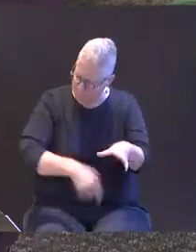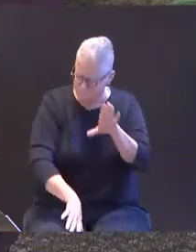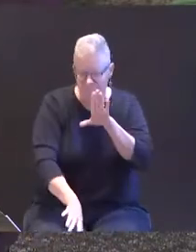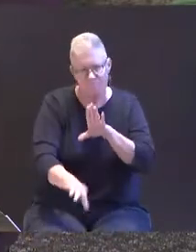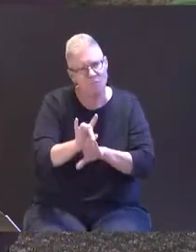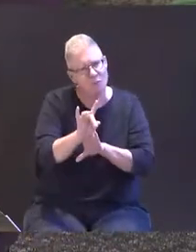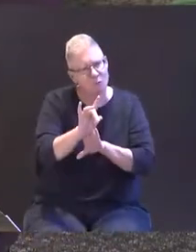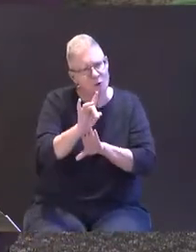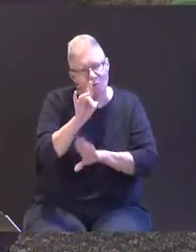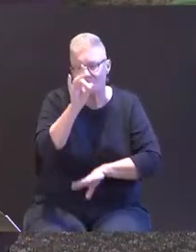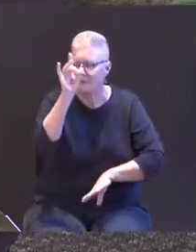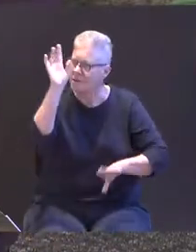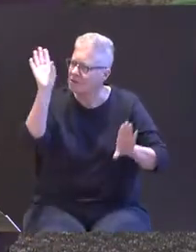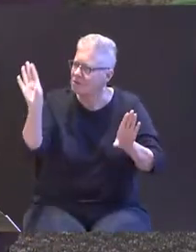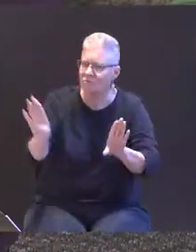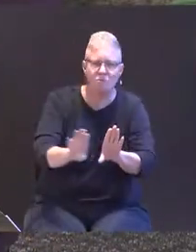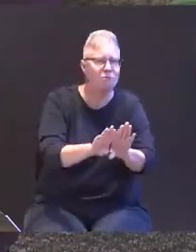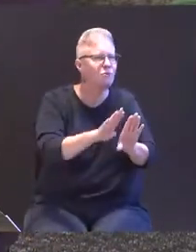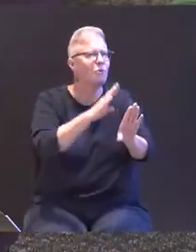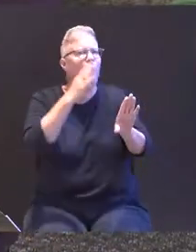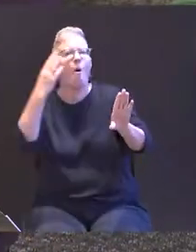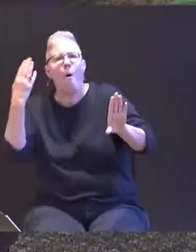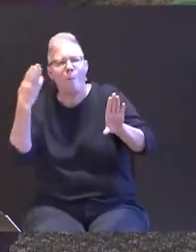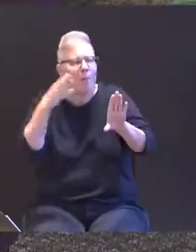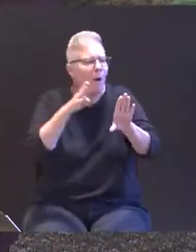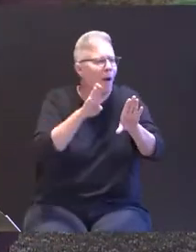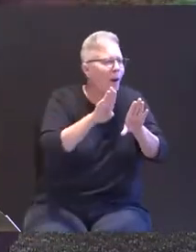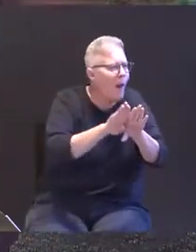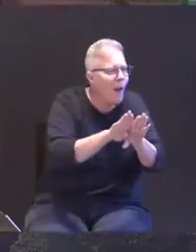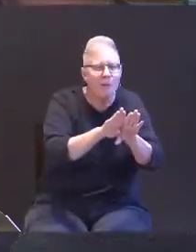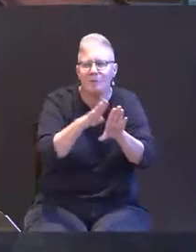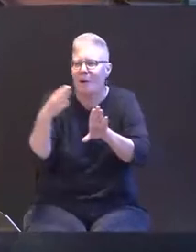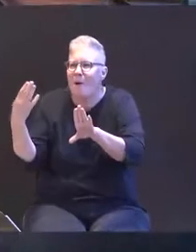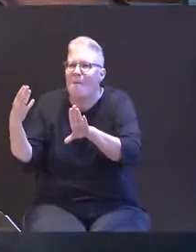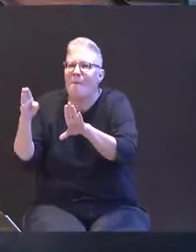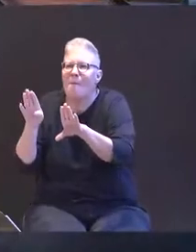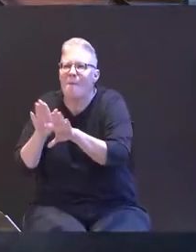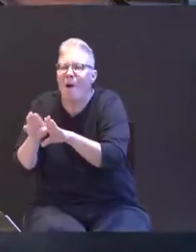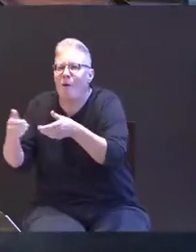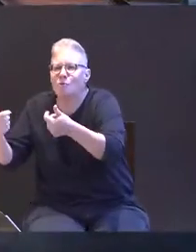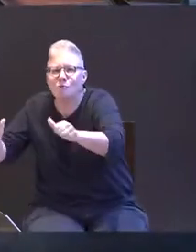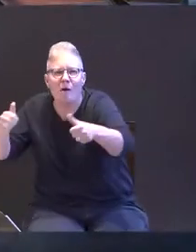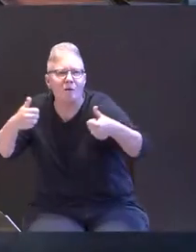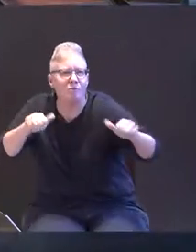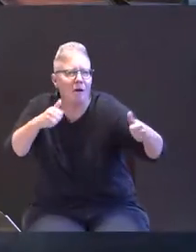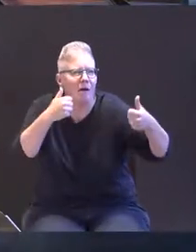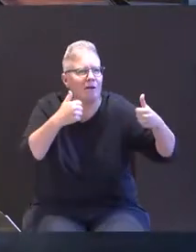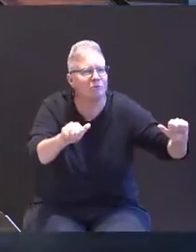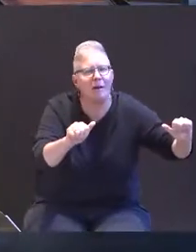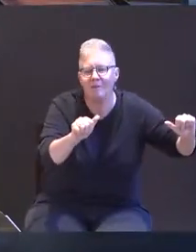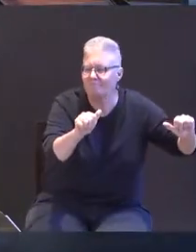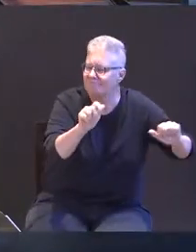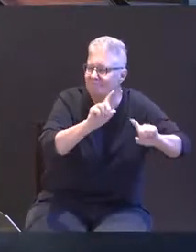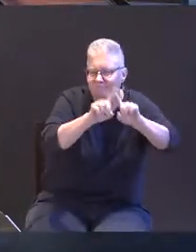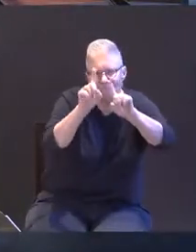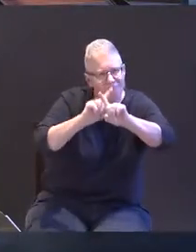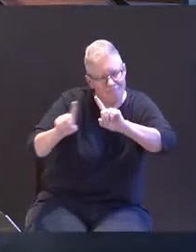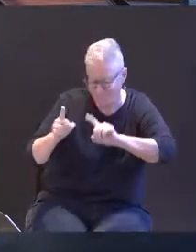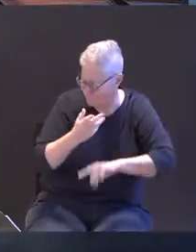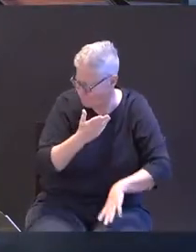Doors I have opened and closed. I'm tired of believing this